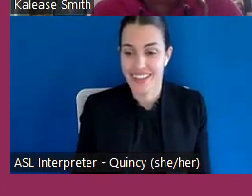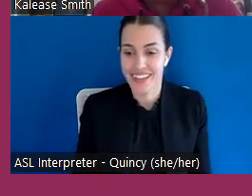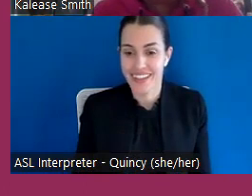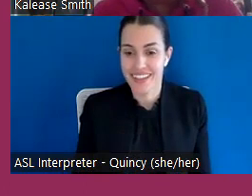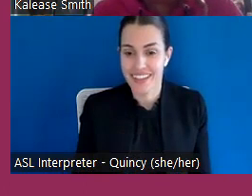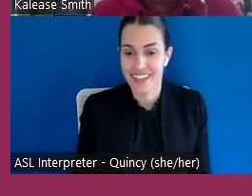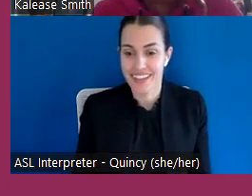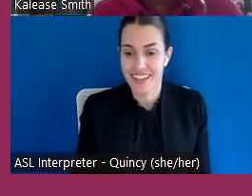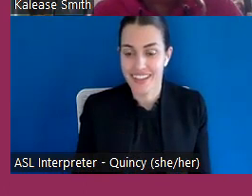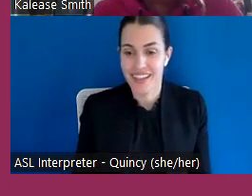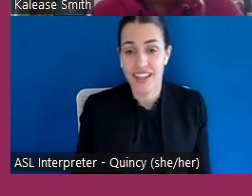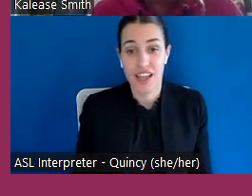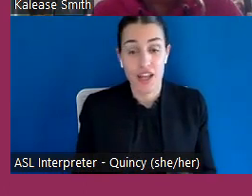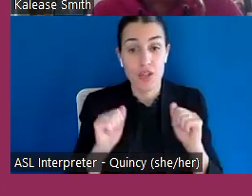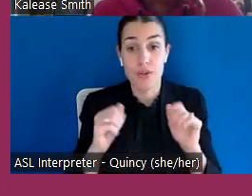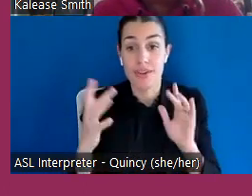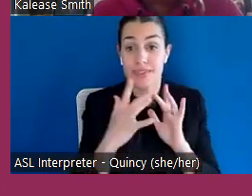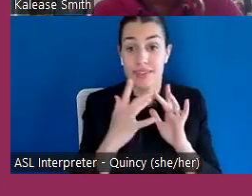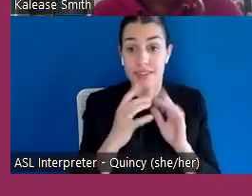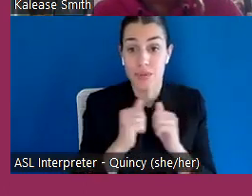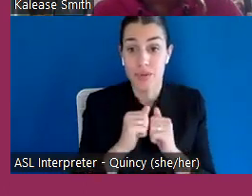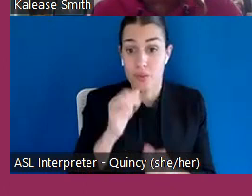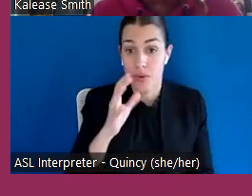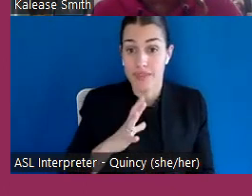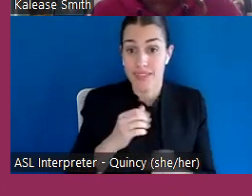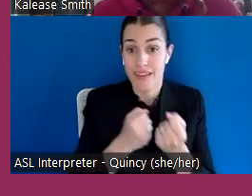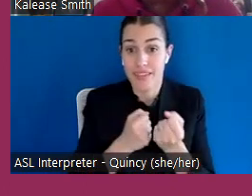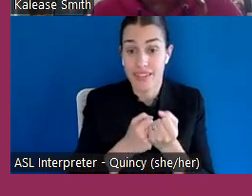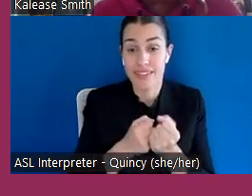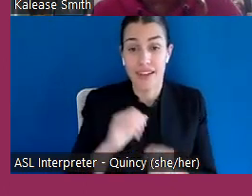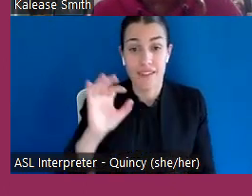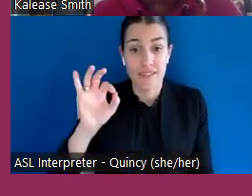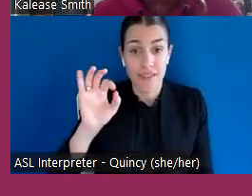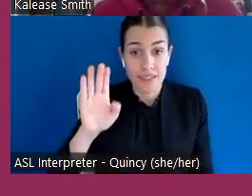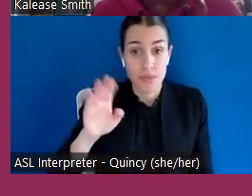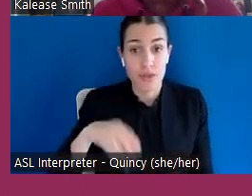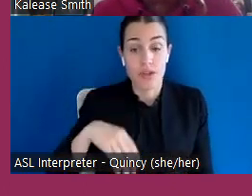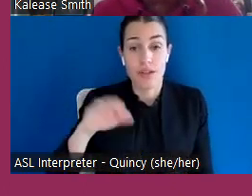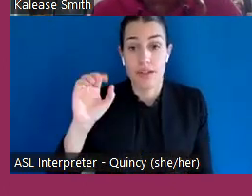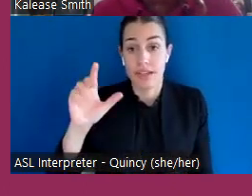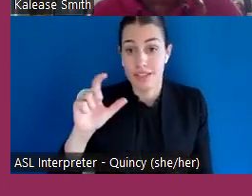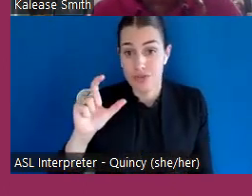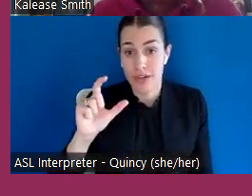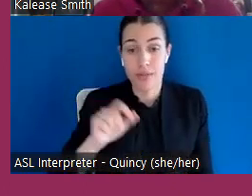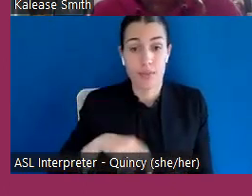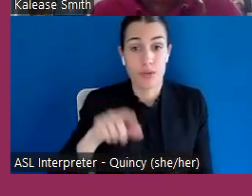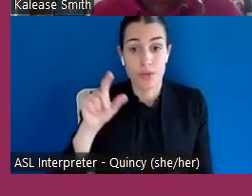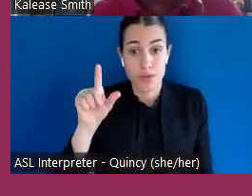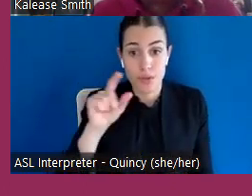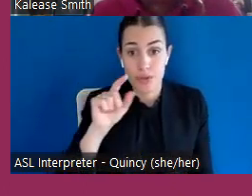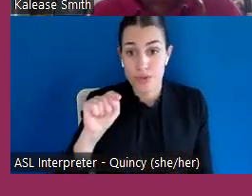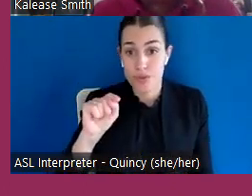So you can stay connected with women's advocates on our Facebook, Instagram, Twitter, and YouTube pages. You can email us at